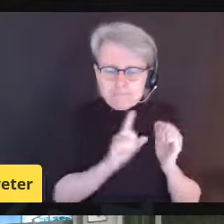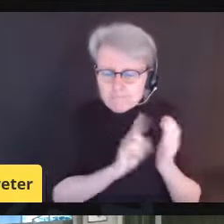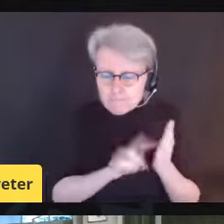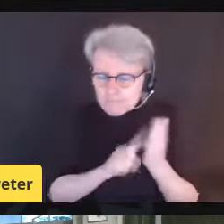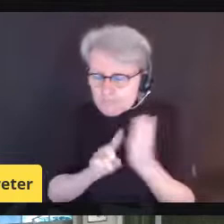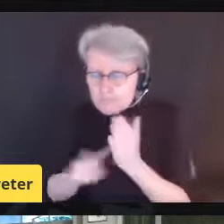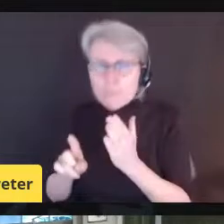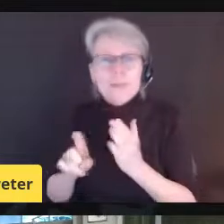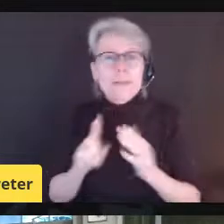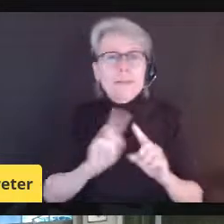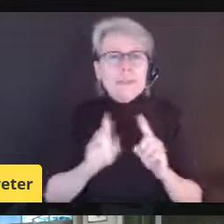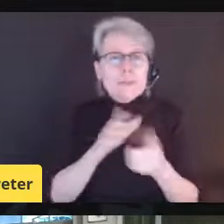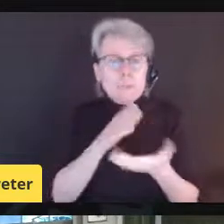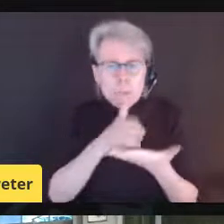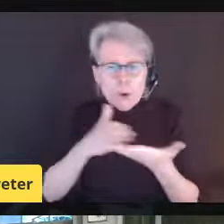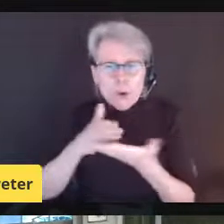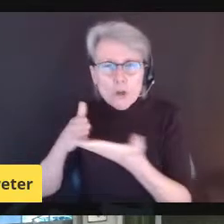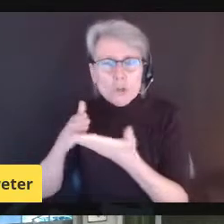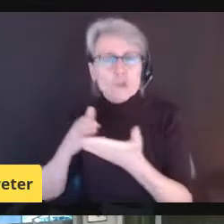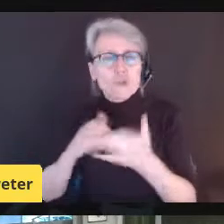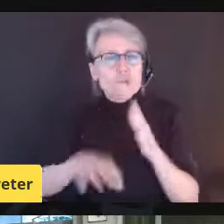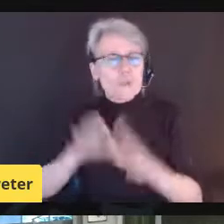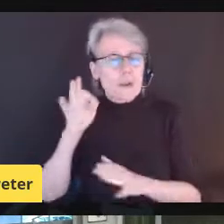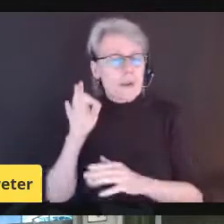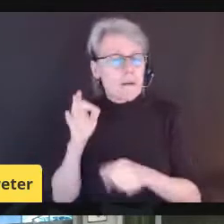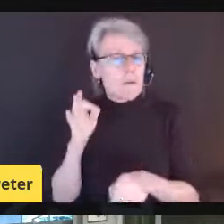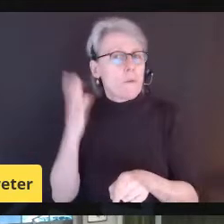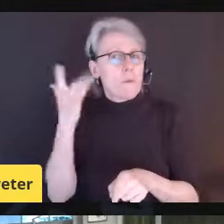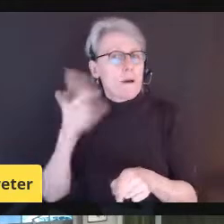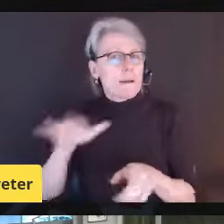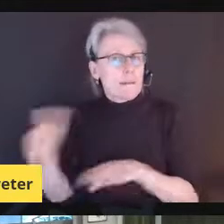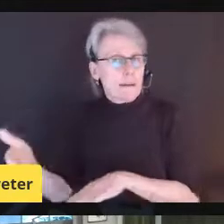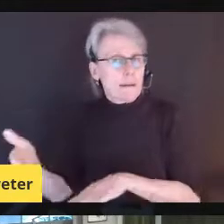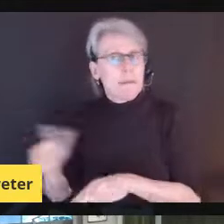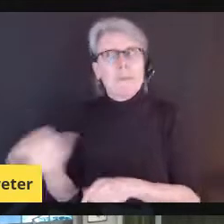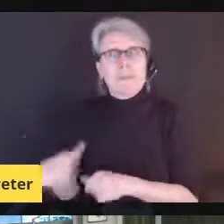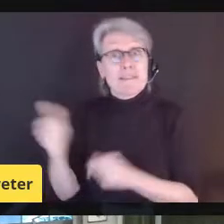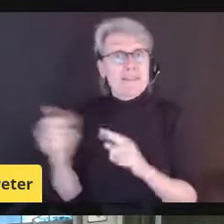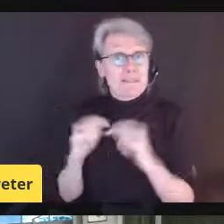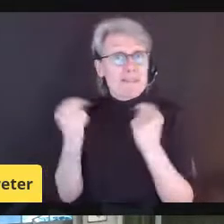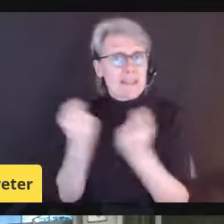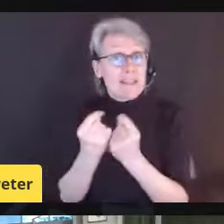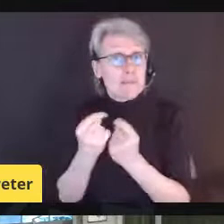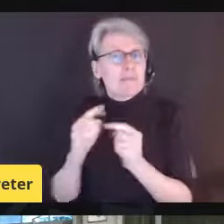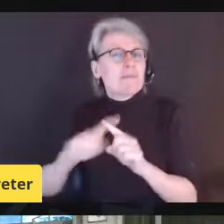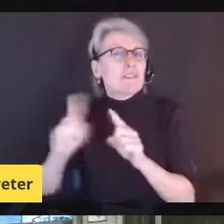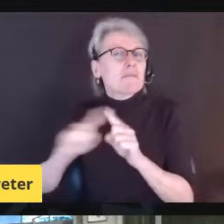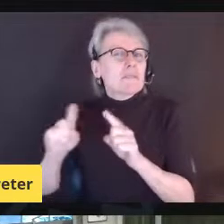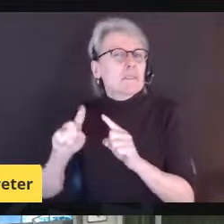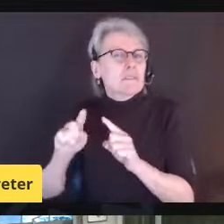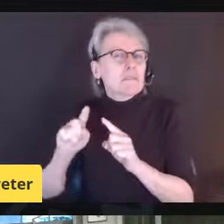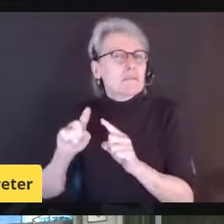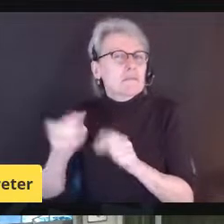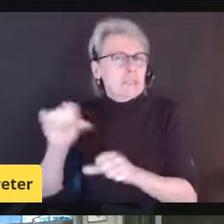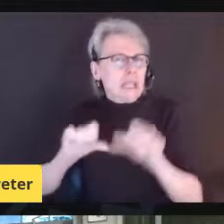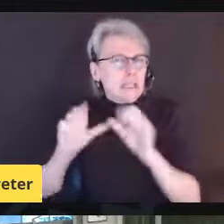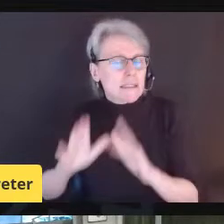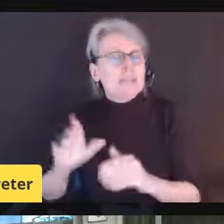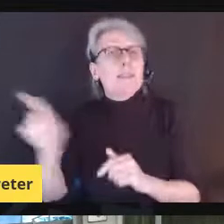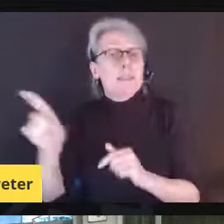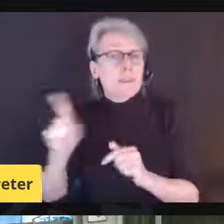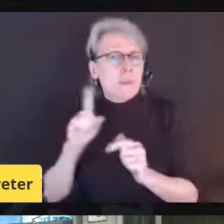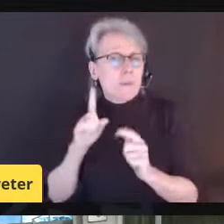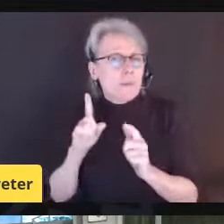medical cause is. But then there's an entire team of other types of scientists, depending on the case, that may jump in and actually